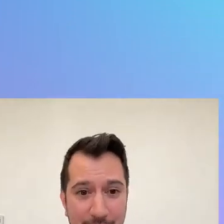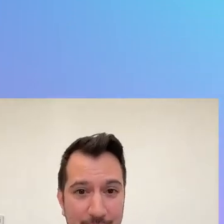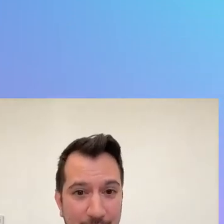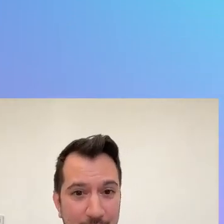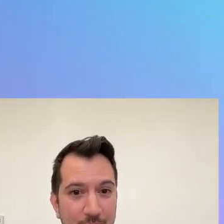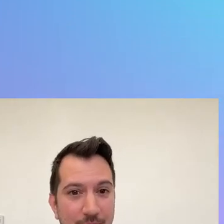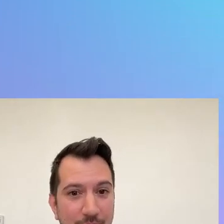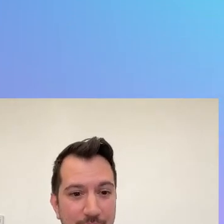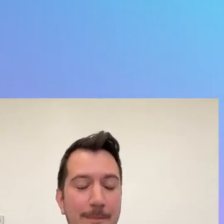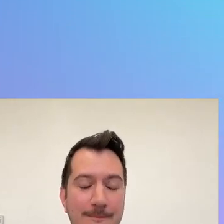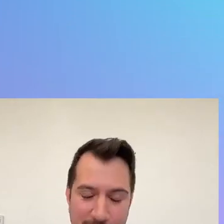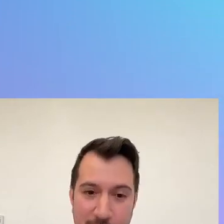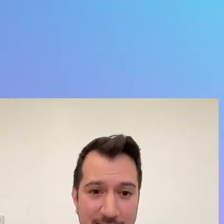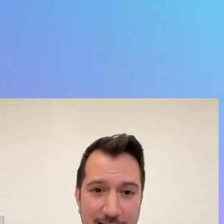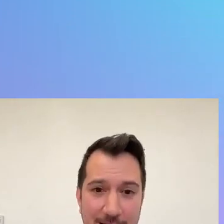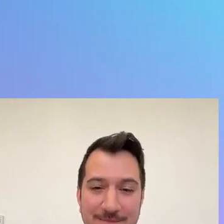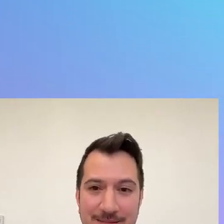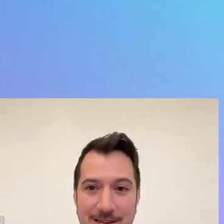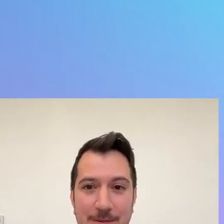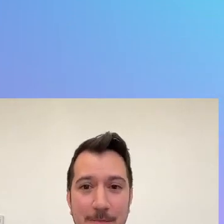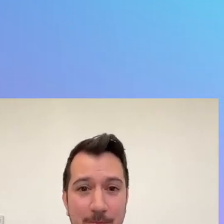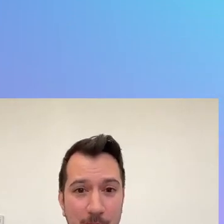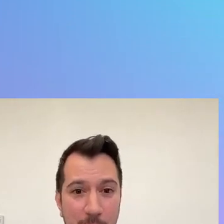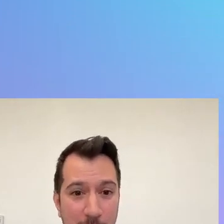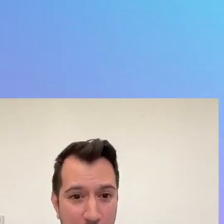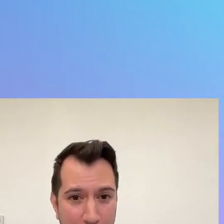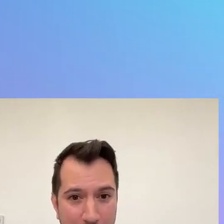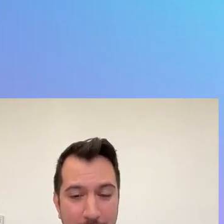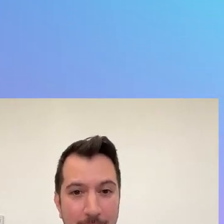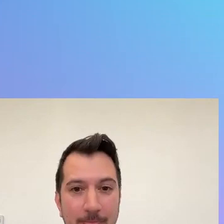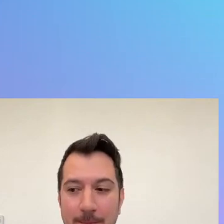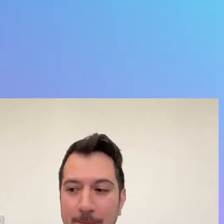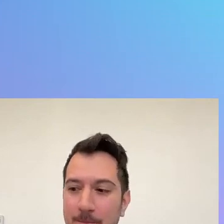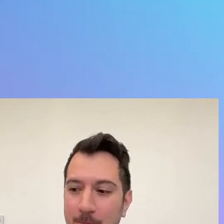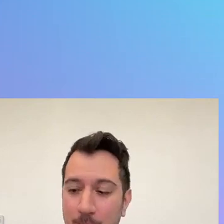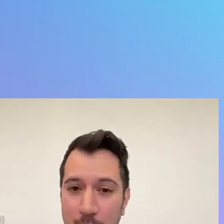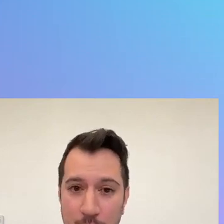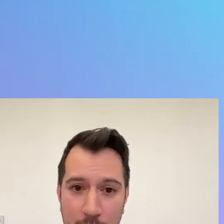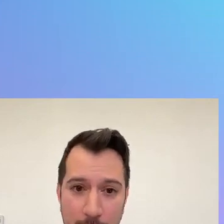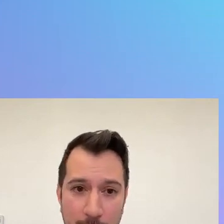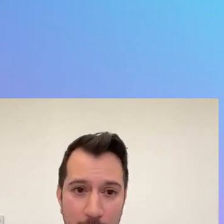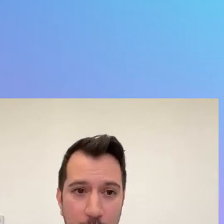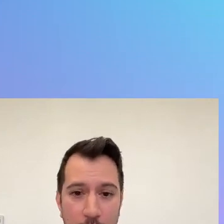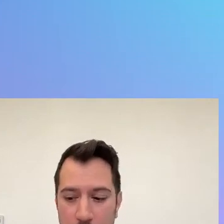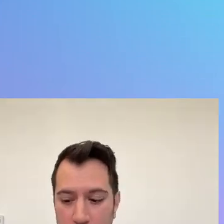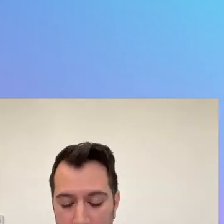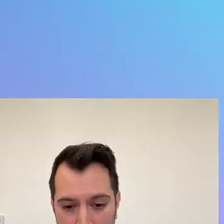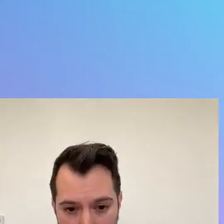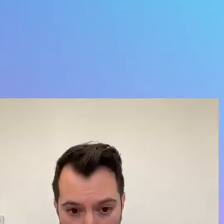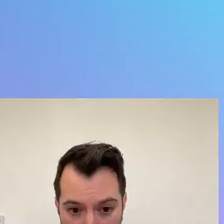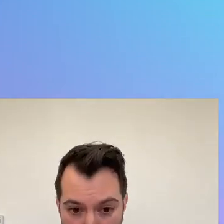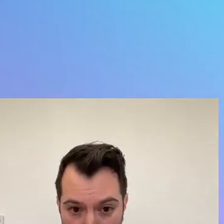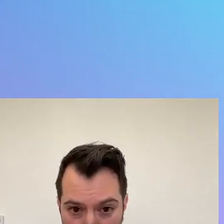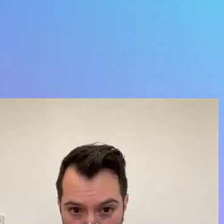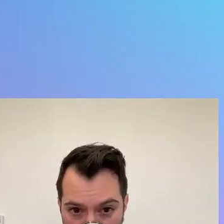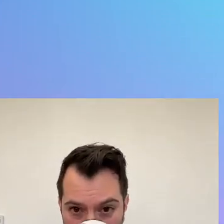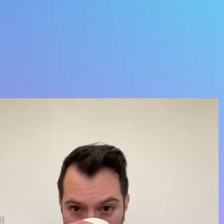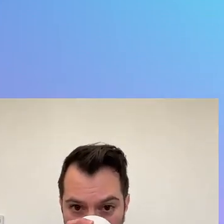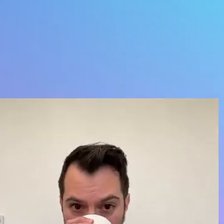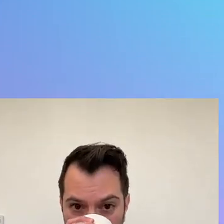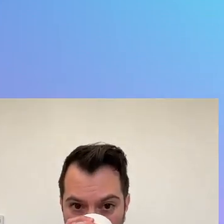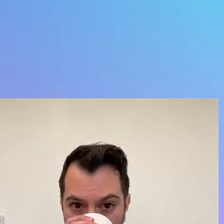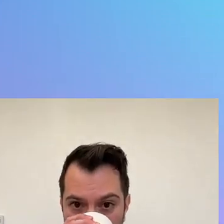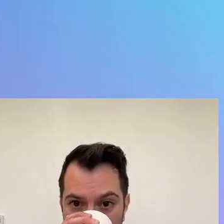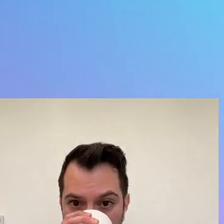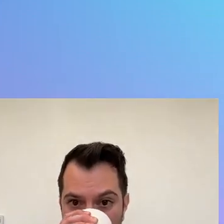demystifying this. Let me start. I've tried to consolidate some of the questions, and so I'm just going to jump right into it. Some of the